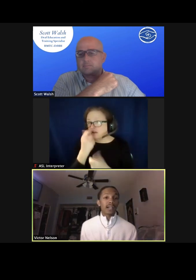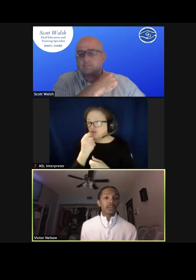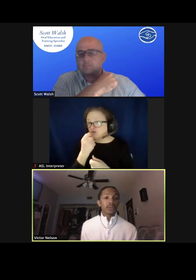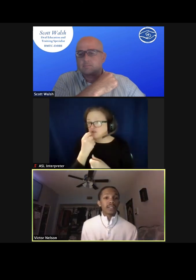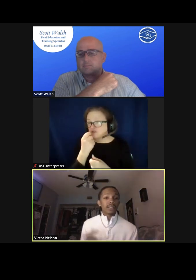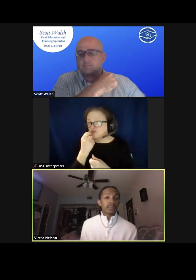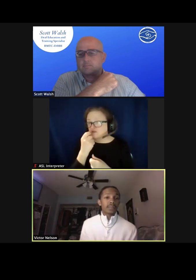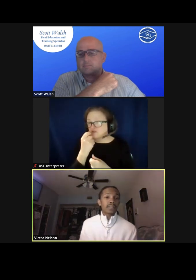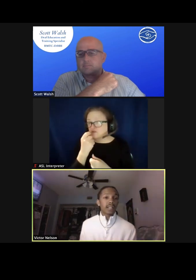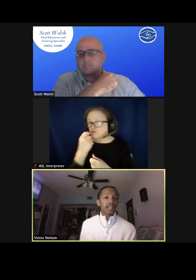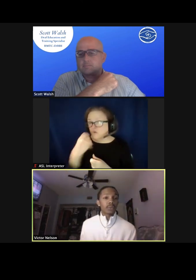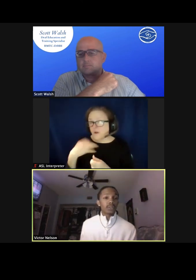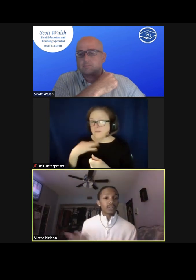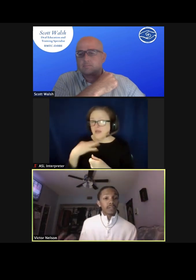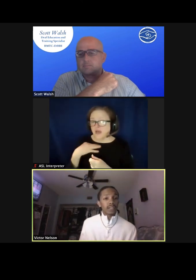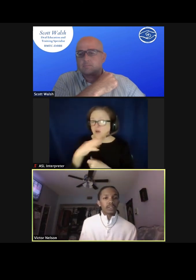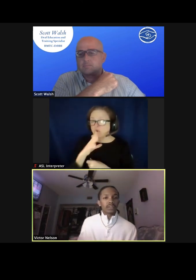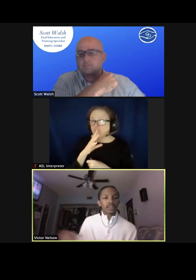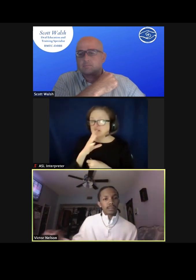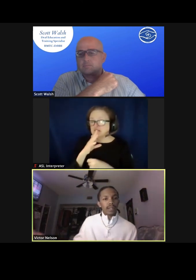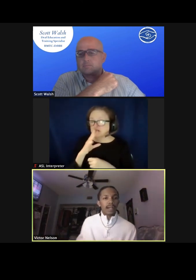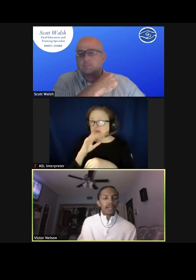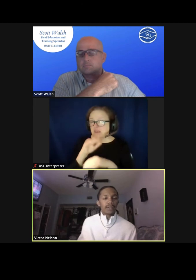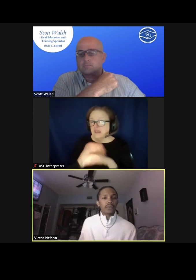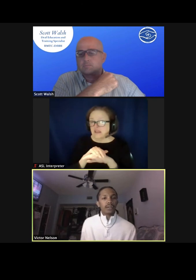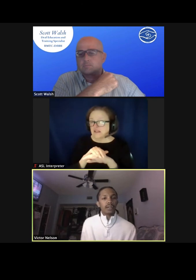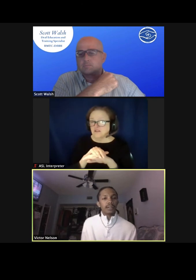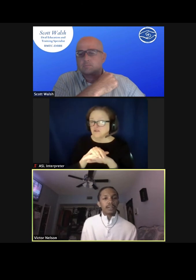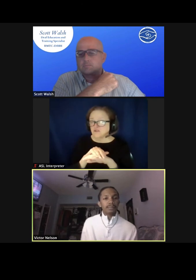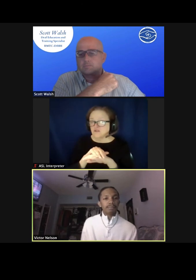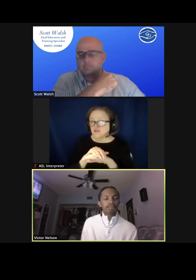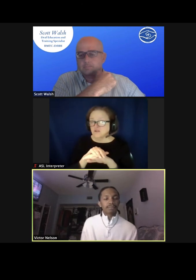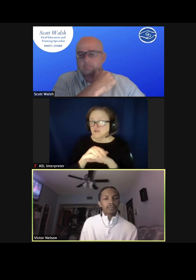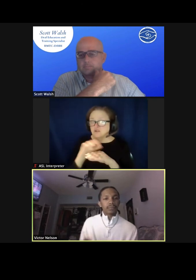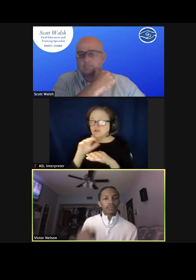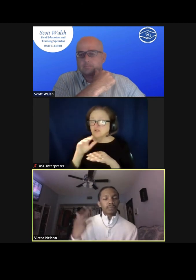apply or even speak the language of English to apply for